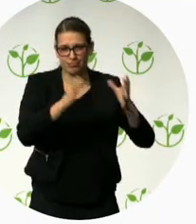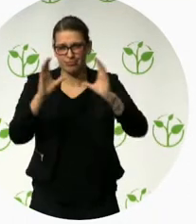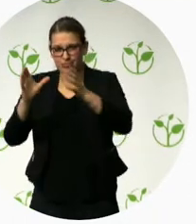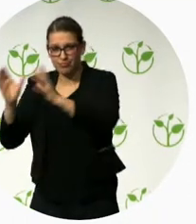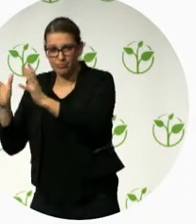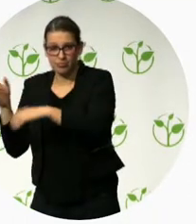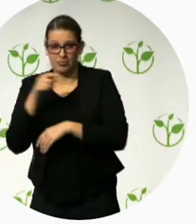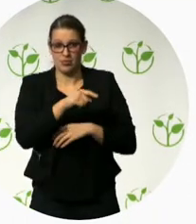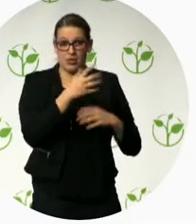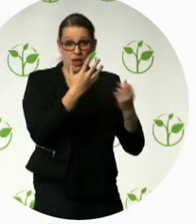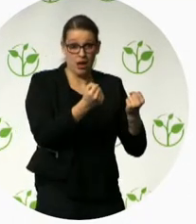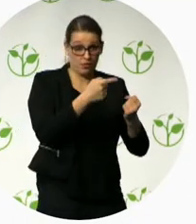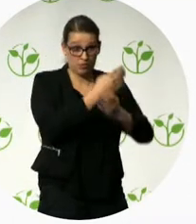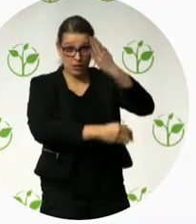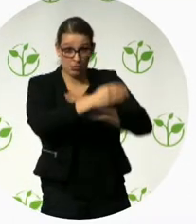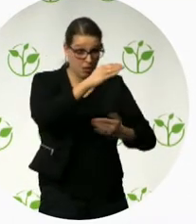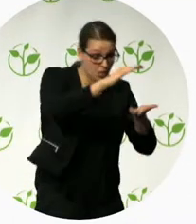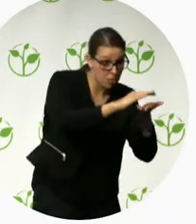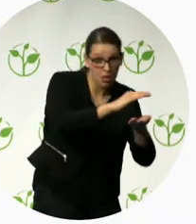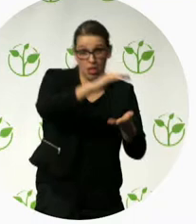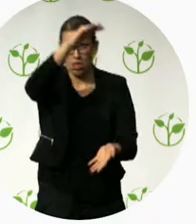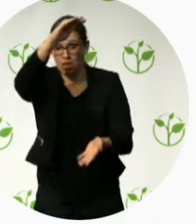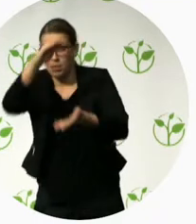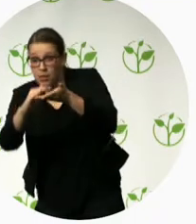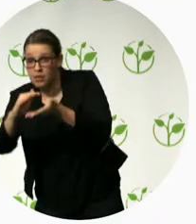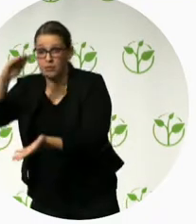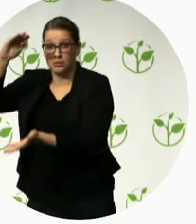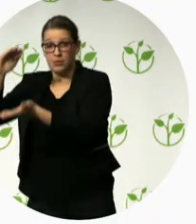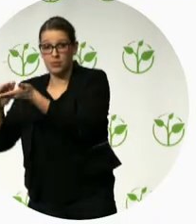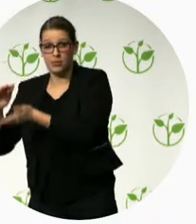all these kind of issues are pretty challenging. And then